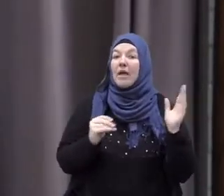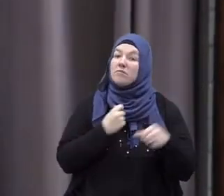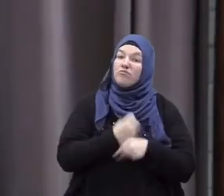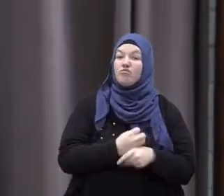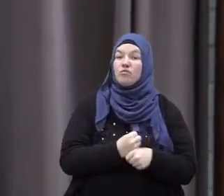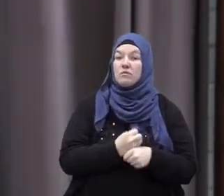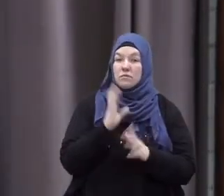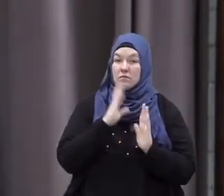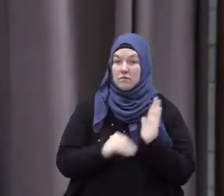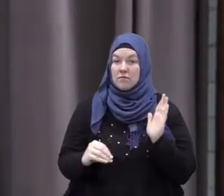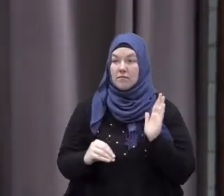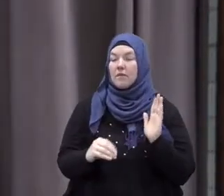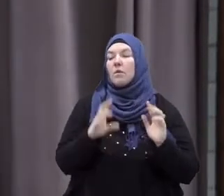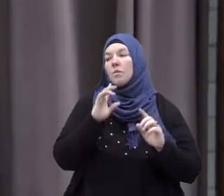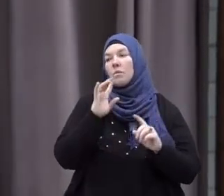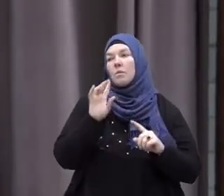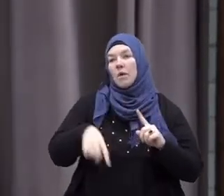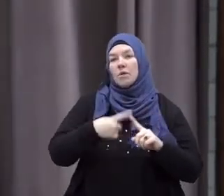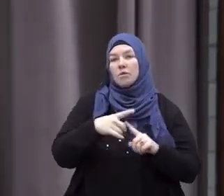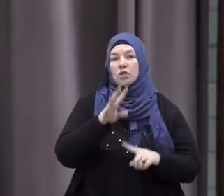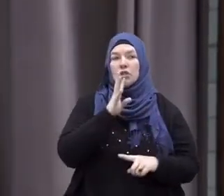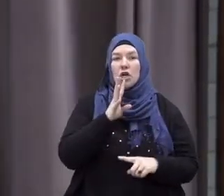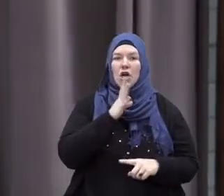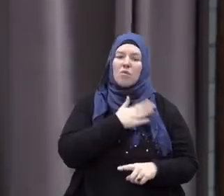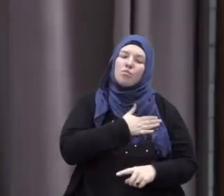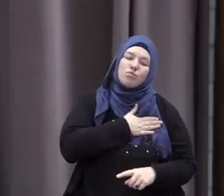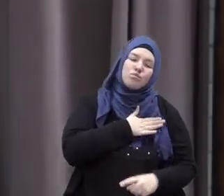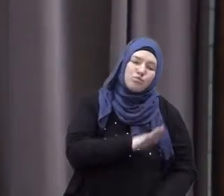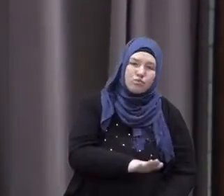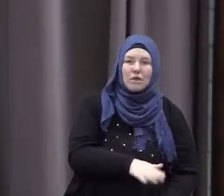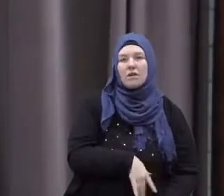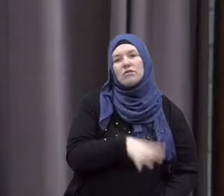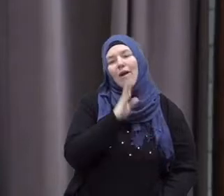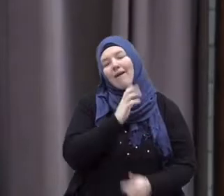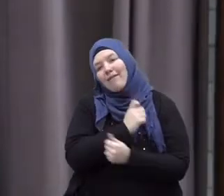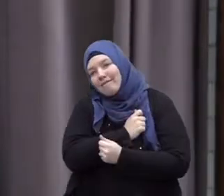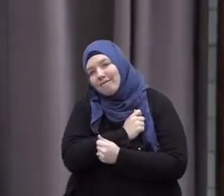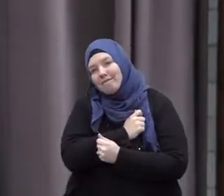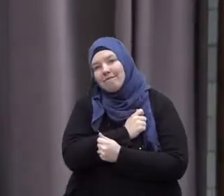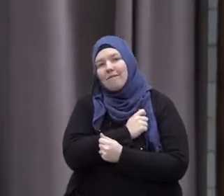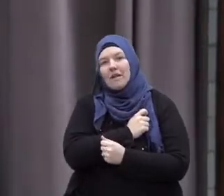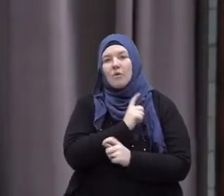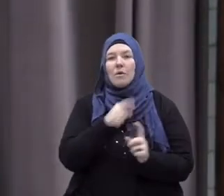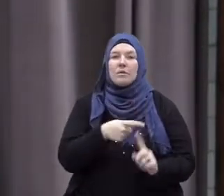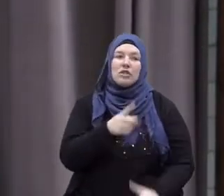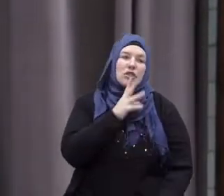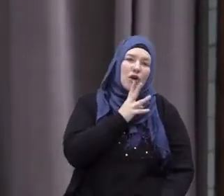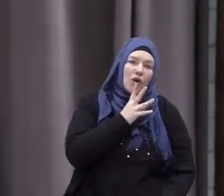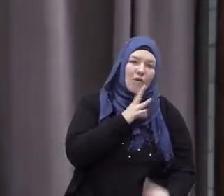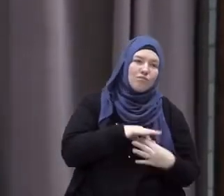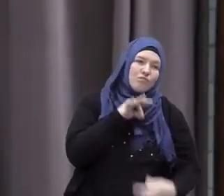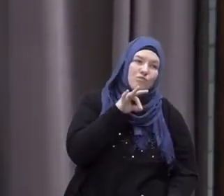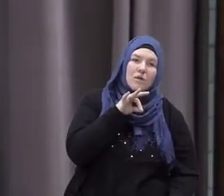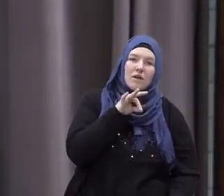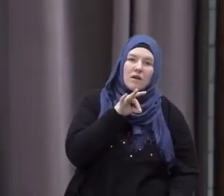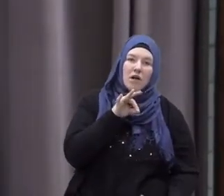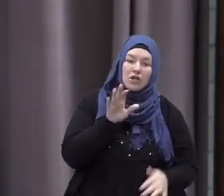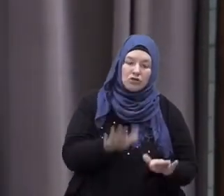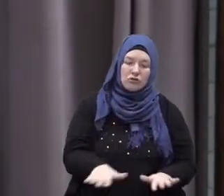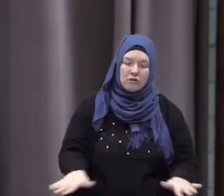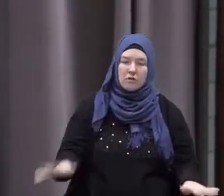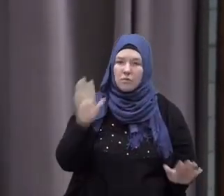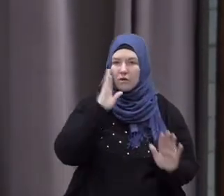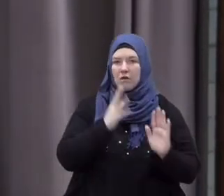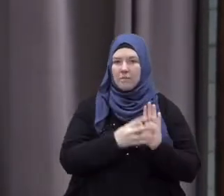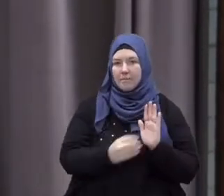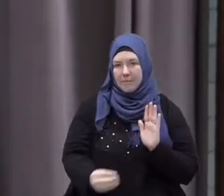reactions. When we talk compassion, when we talk love, when we talk spirit, our children